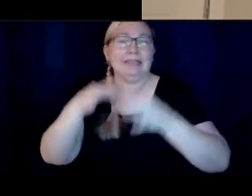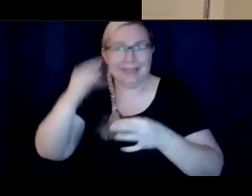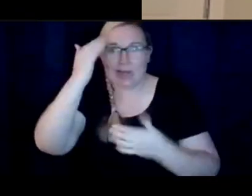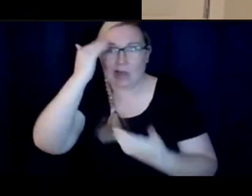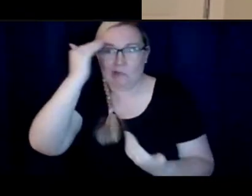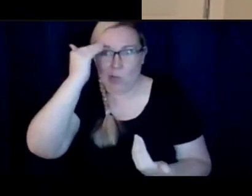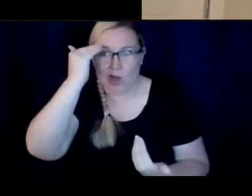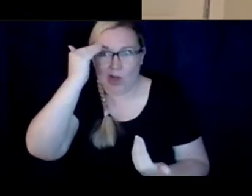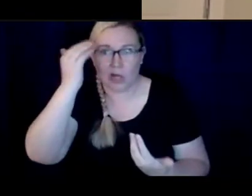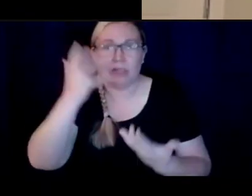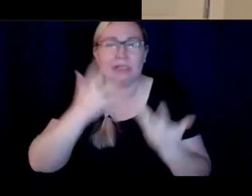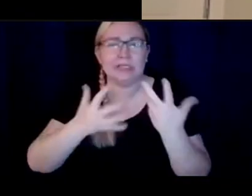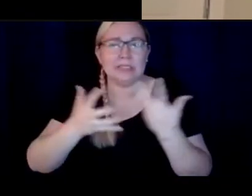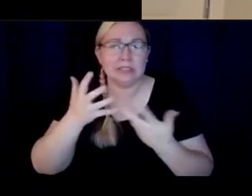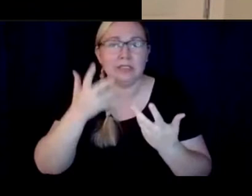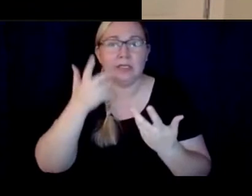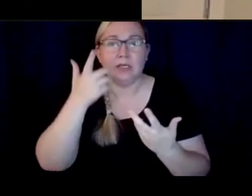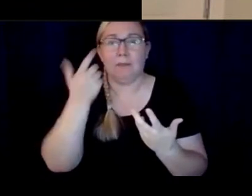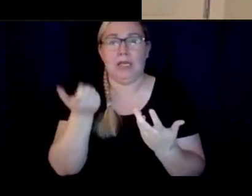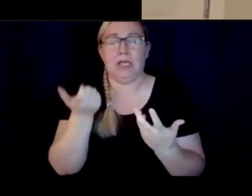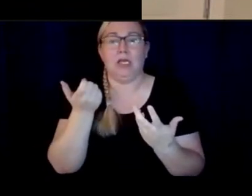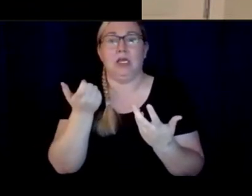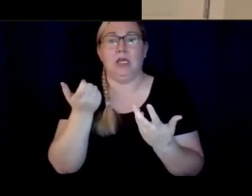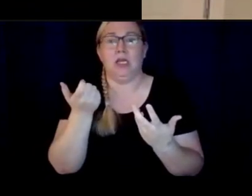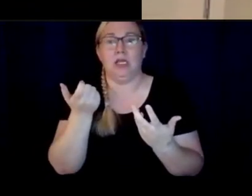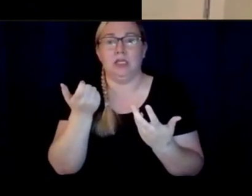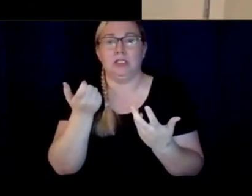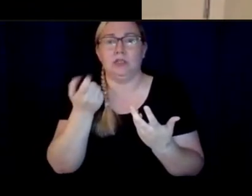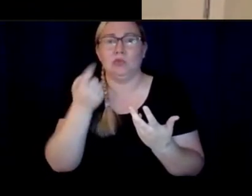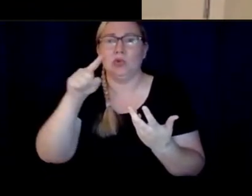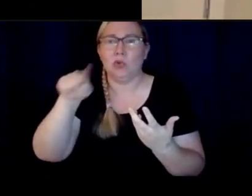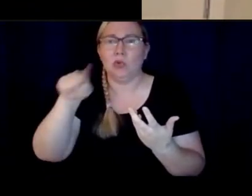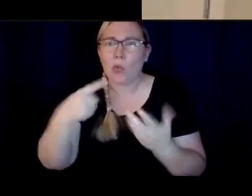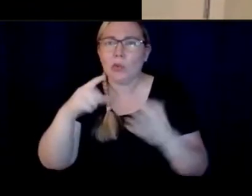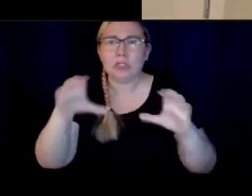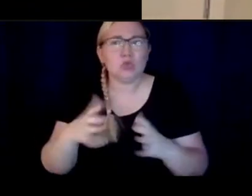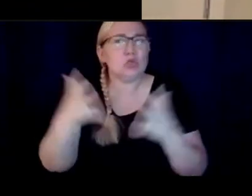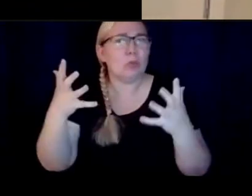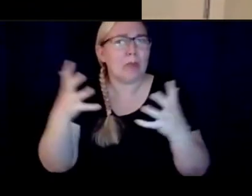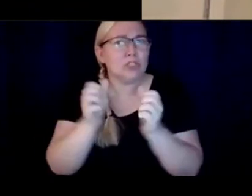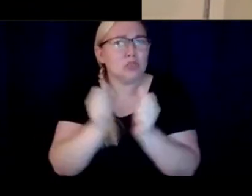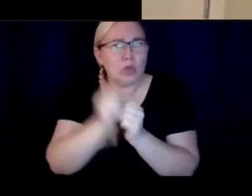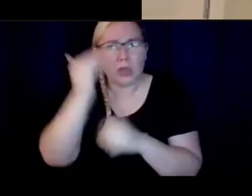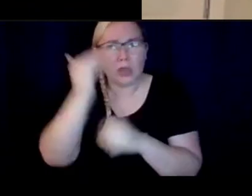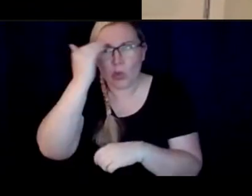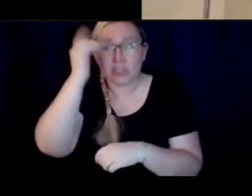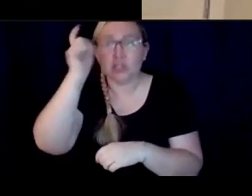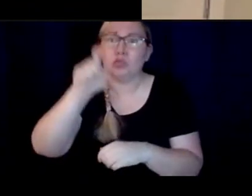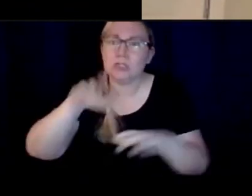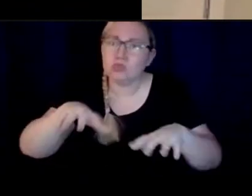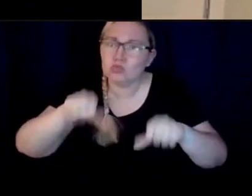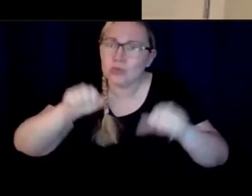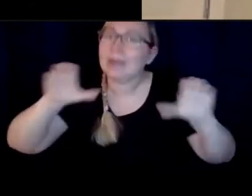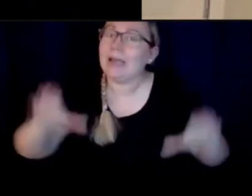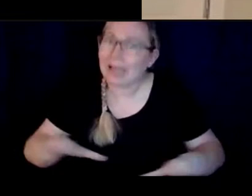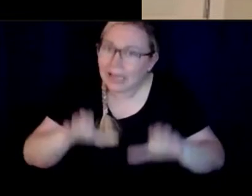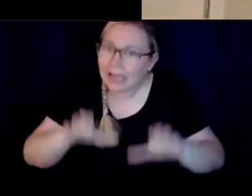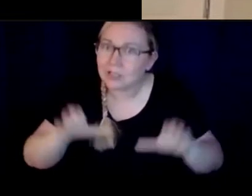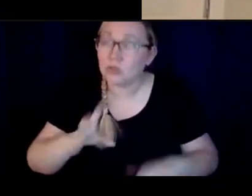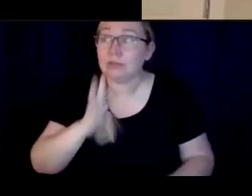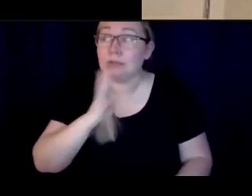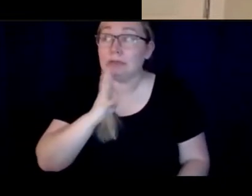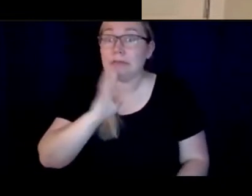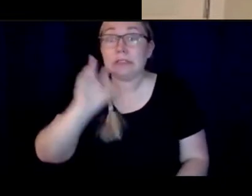because awareness can only go so far. You have to actually take action you have to